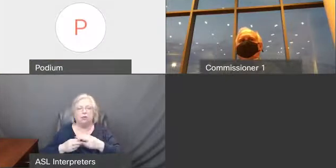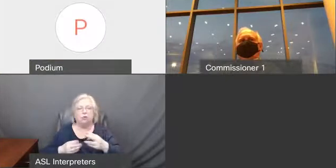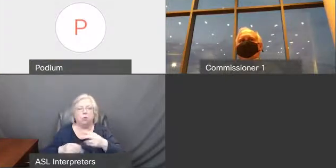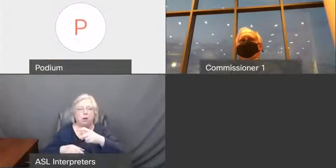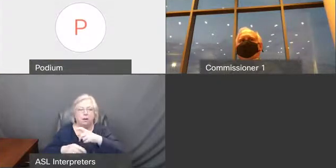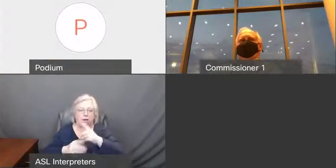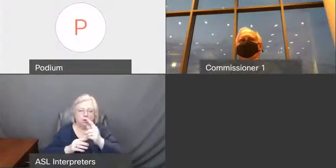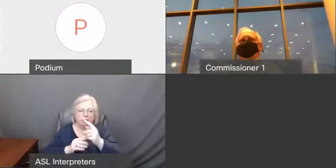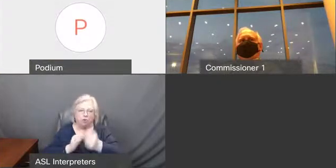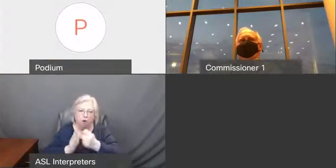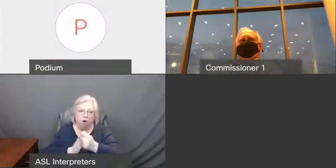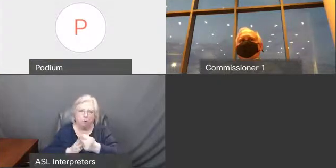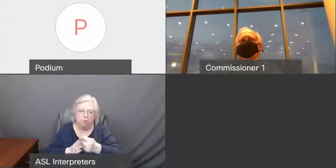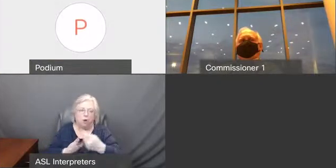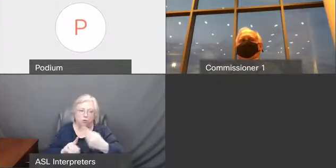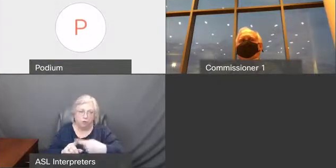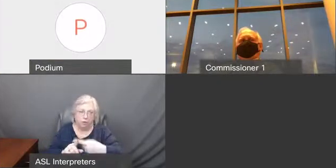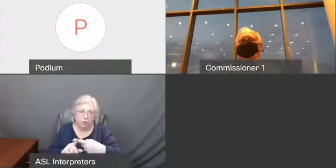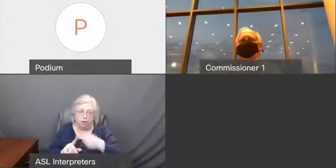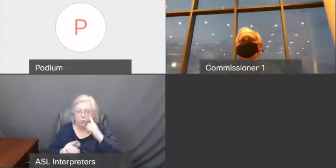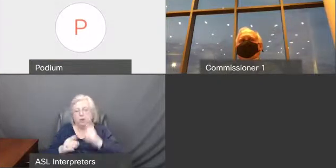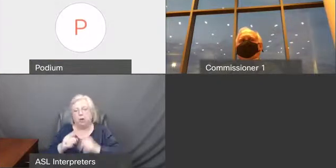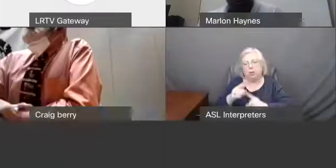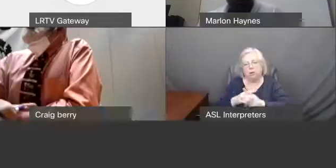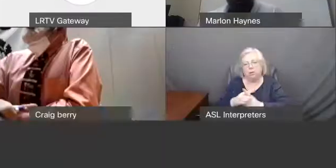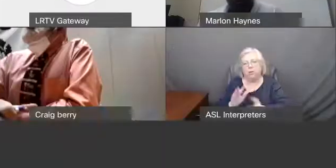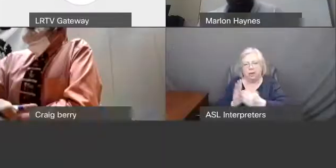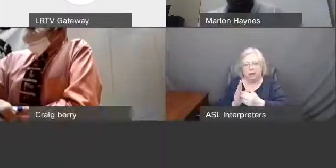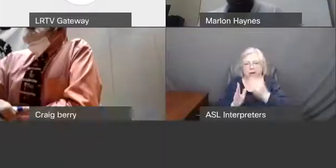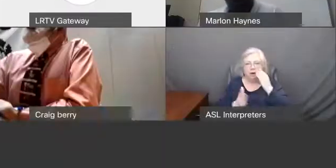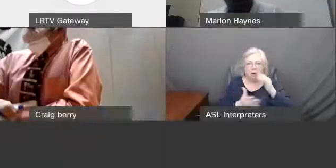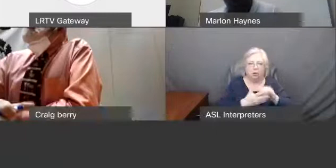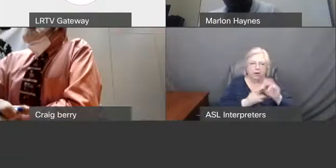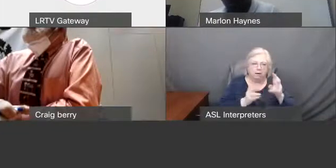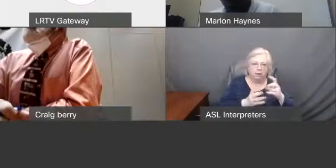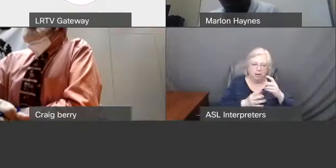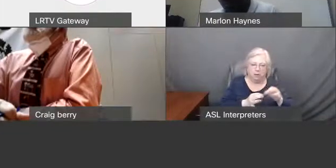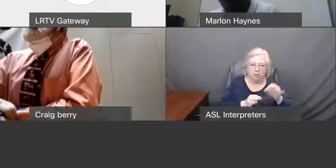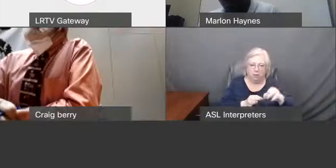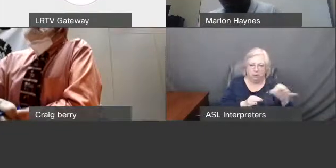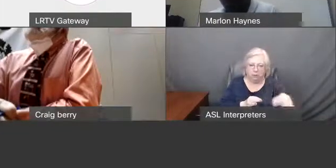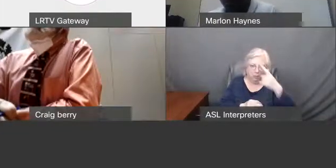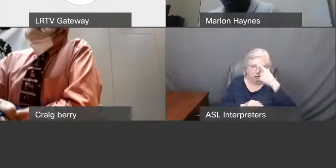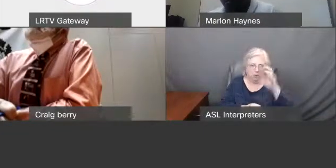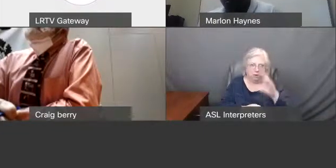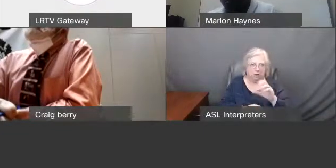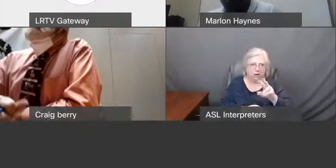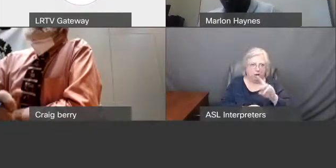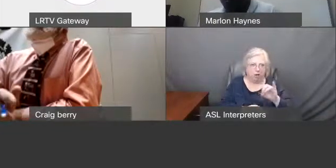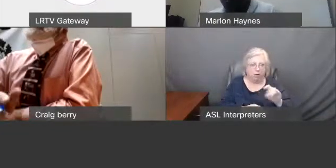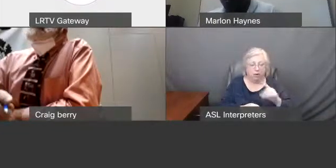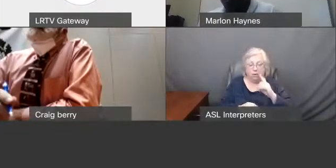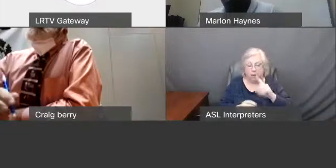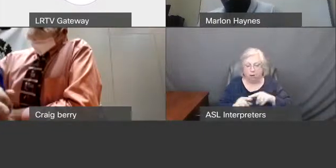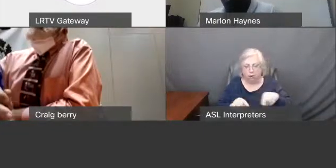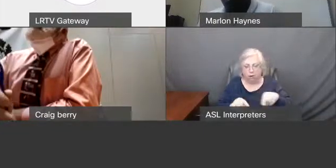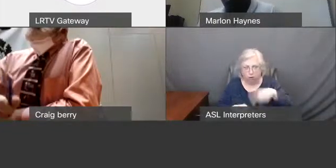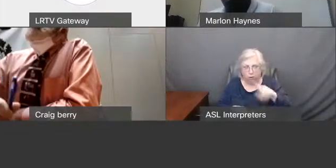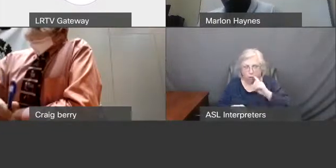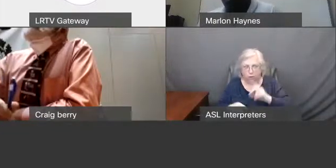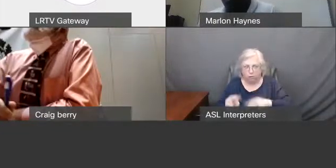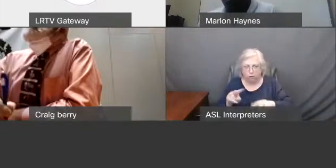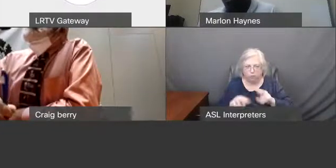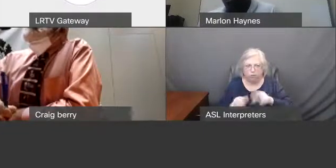again. I know that was postponed because of COVID. Y'all were reviewing some proposed changes. I think I hope